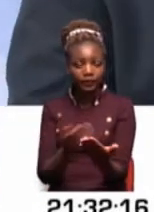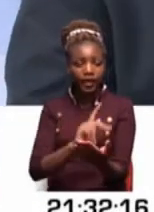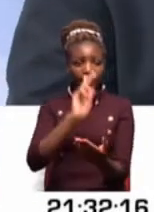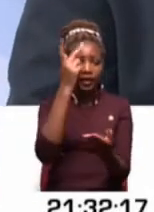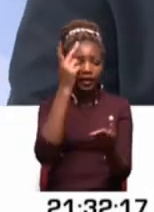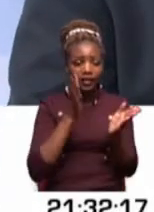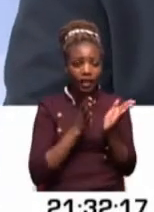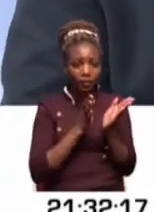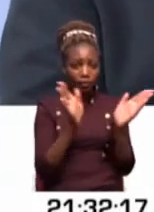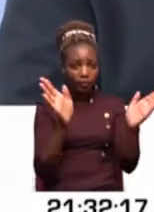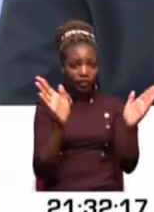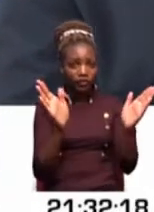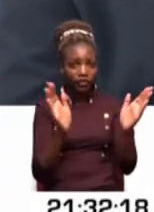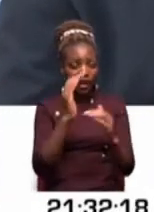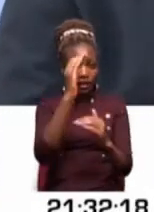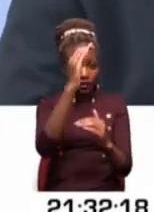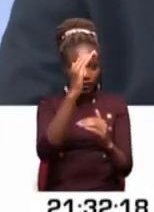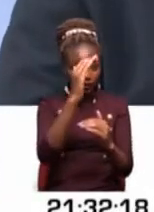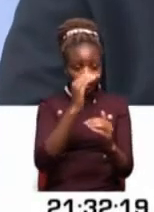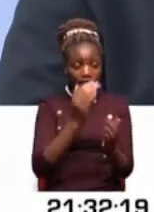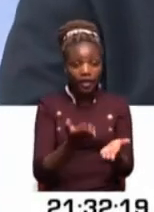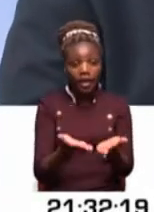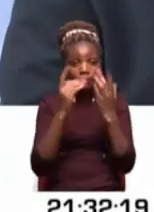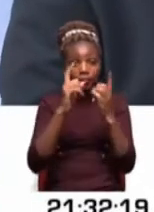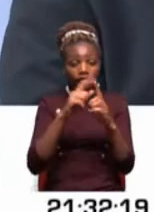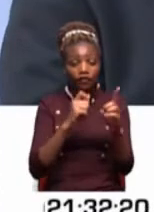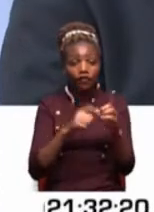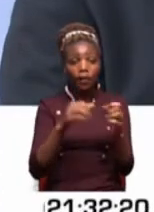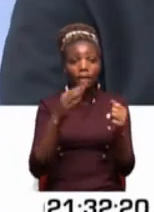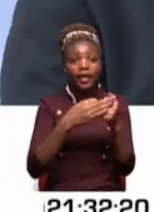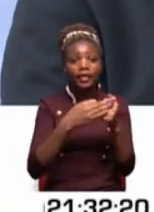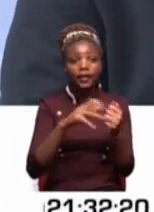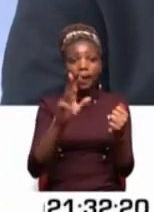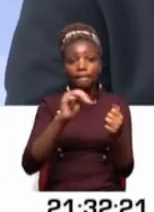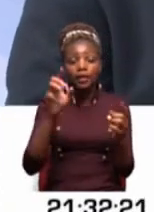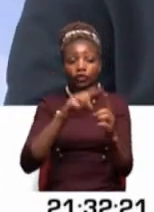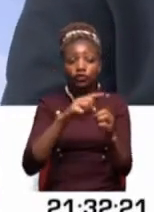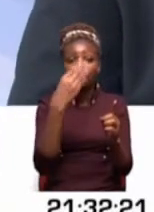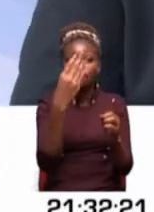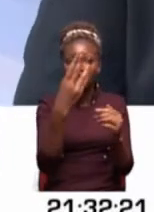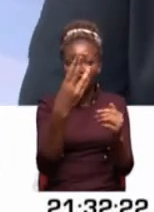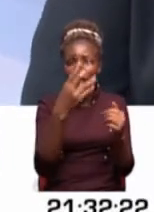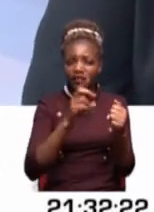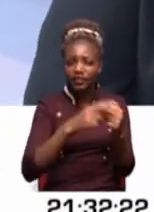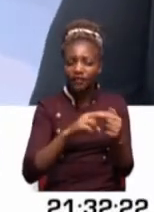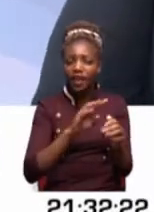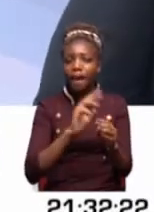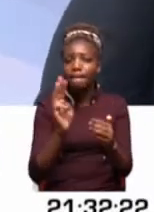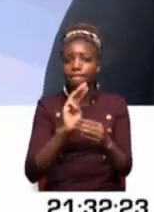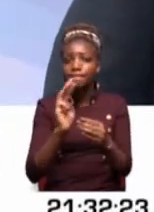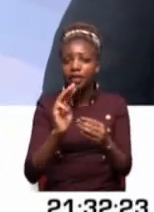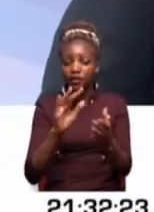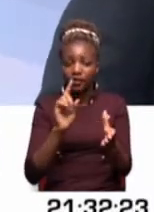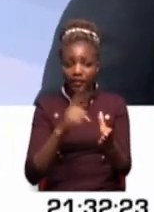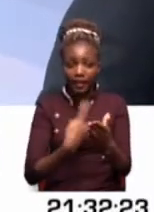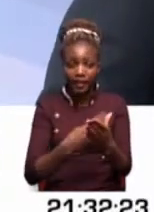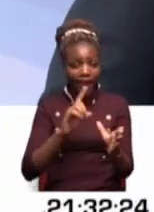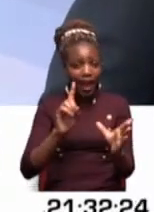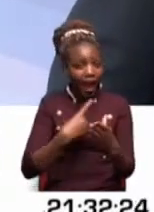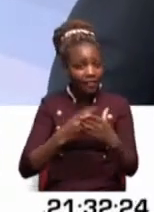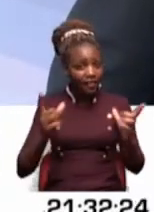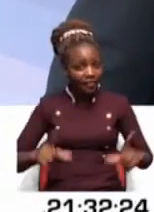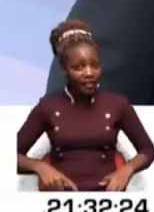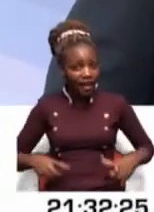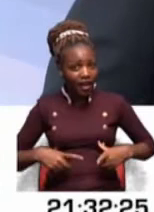from 8 million in 1963 to 47 million plus now, according to the statistics. Life expectancy has increased